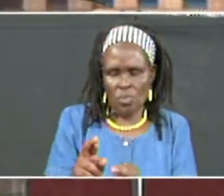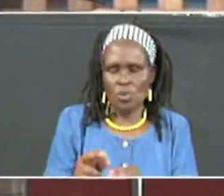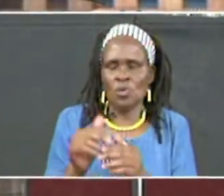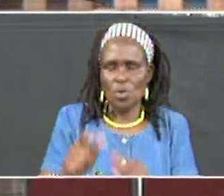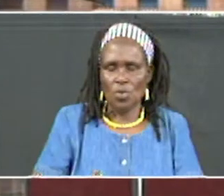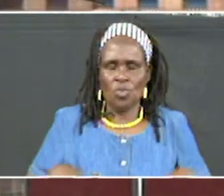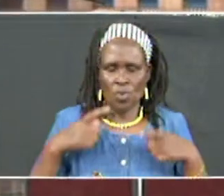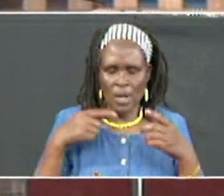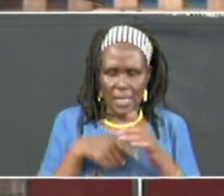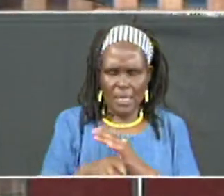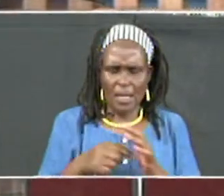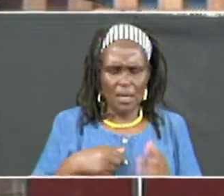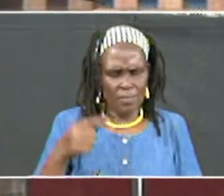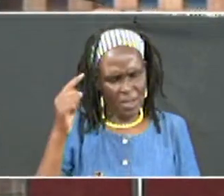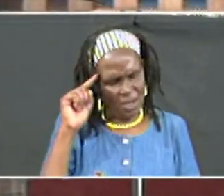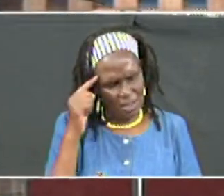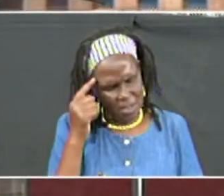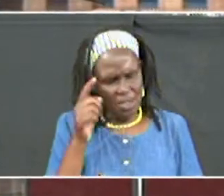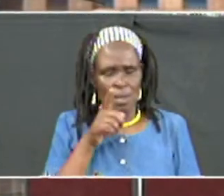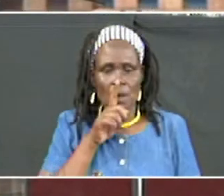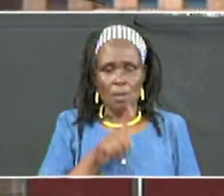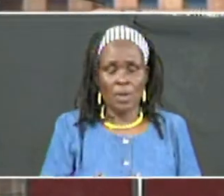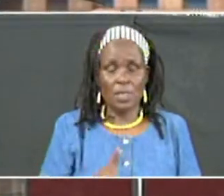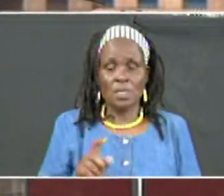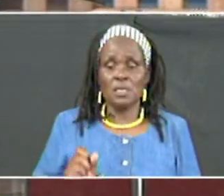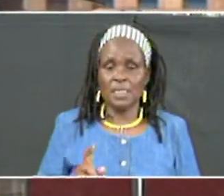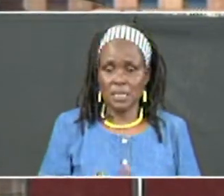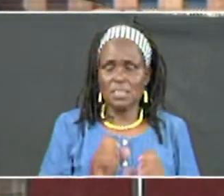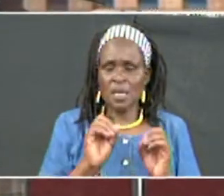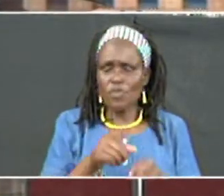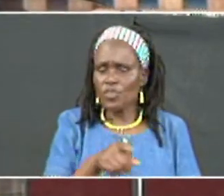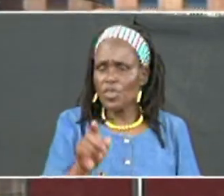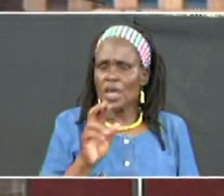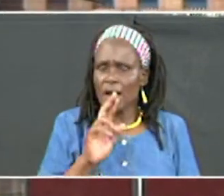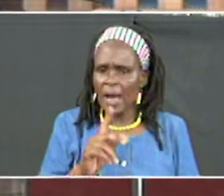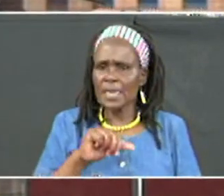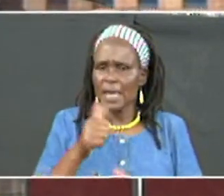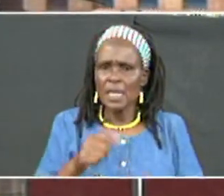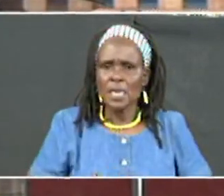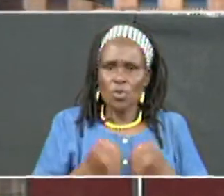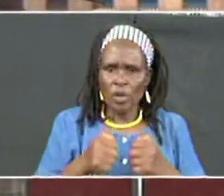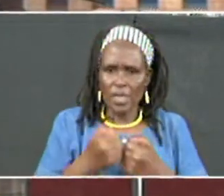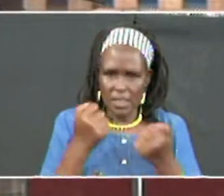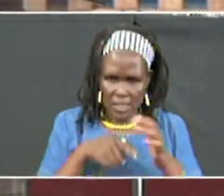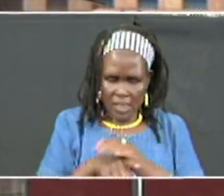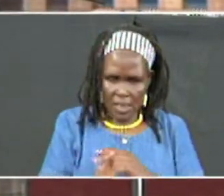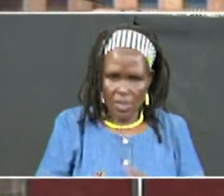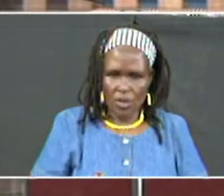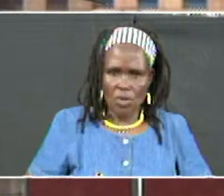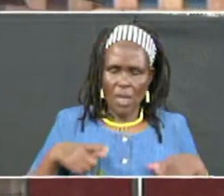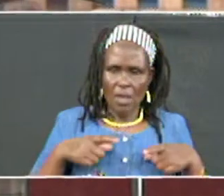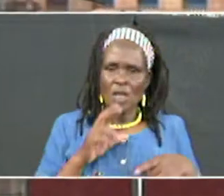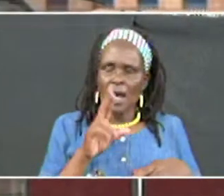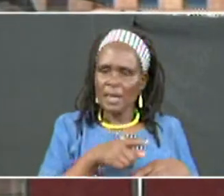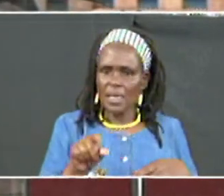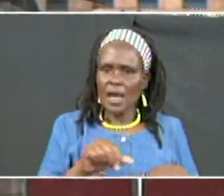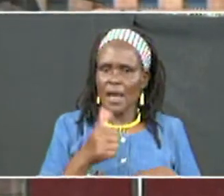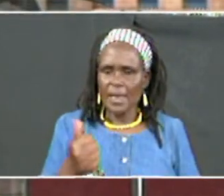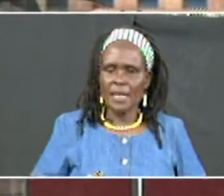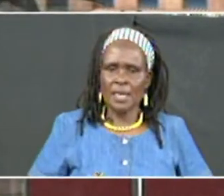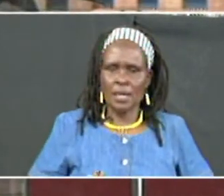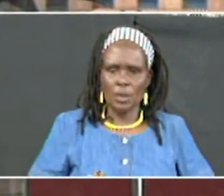wonder, brothers and sisters, if there are any ruins in your life. Are there any ruins in your